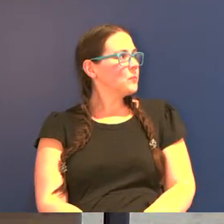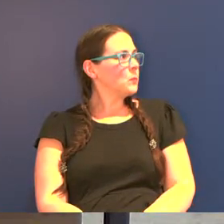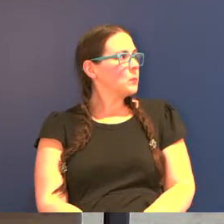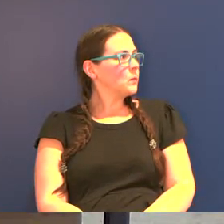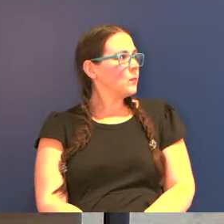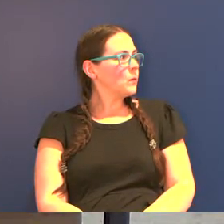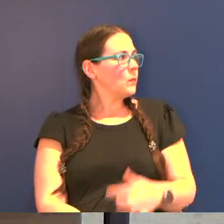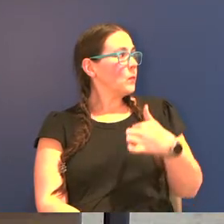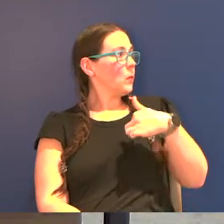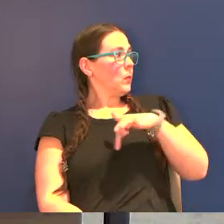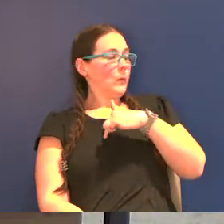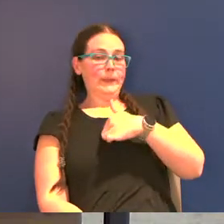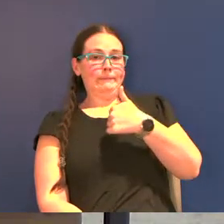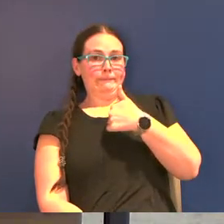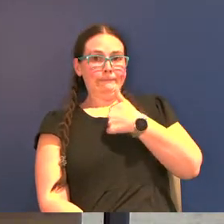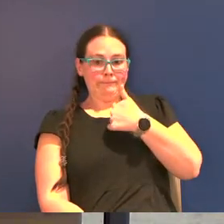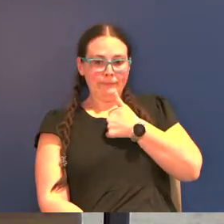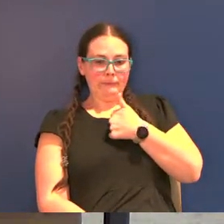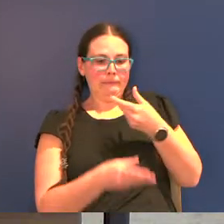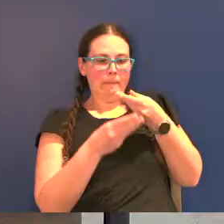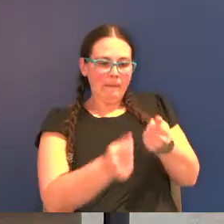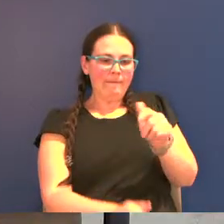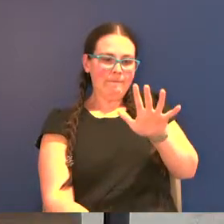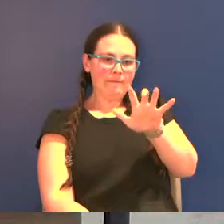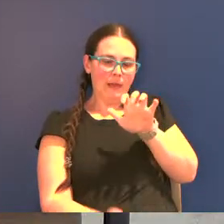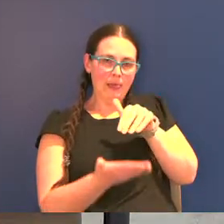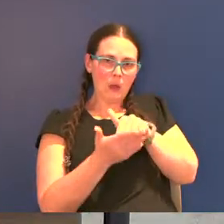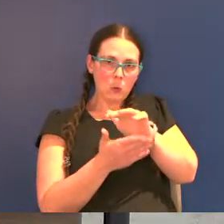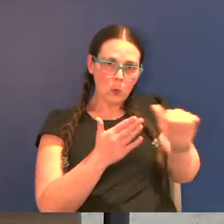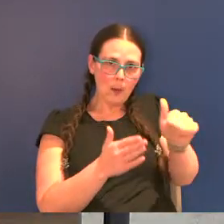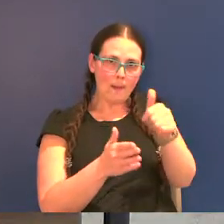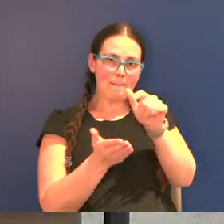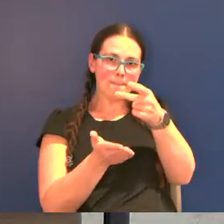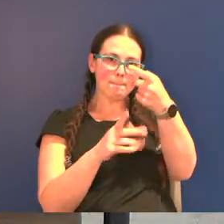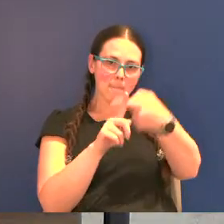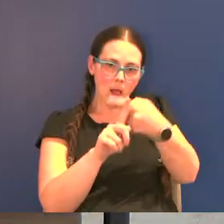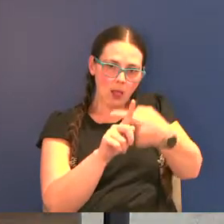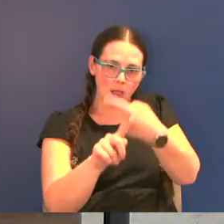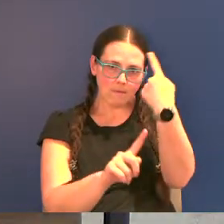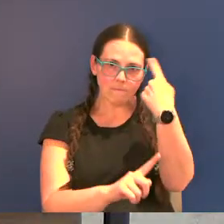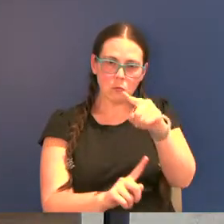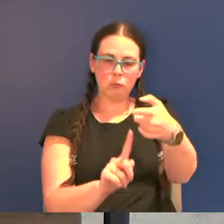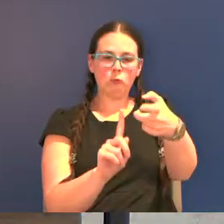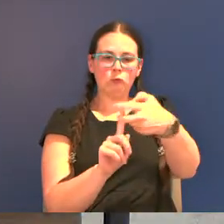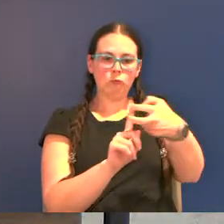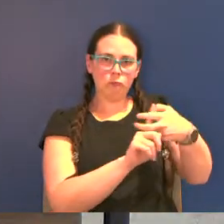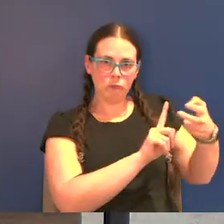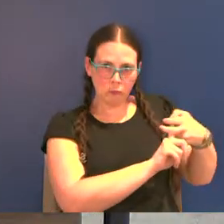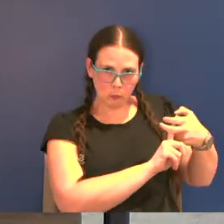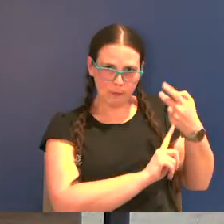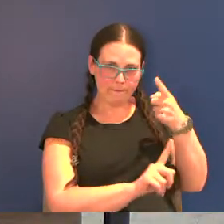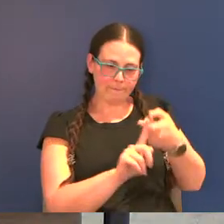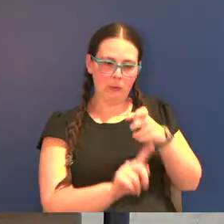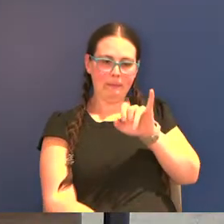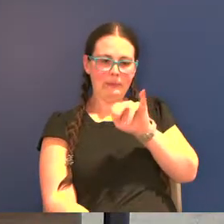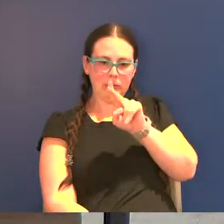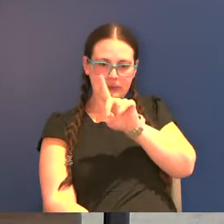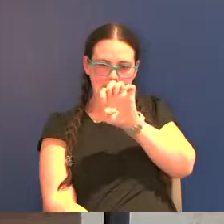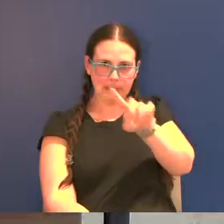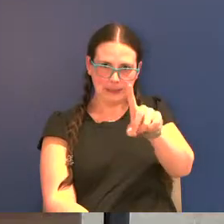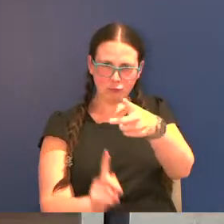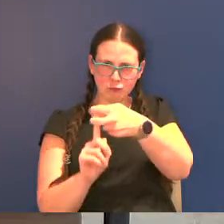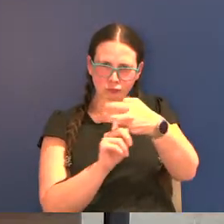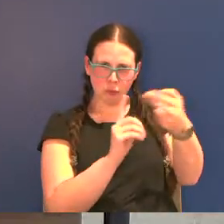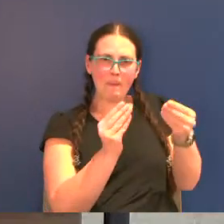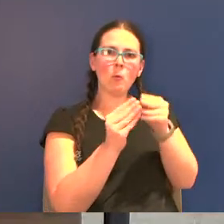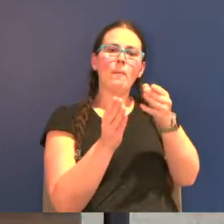we personally spend $500 a month on recruitment through Indeed and to recruiting to recruit bus drivers. And